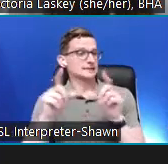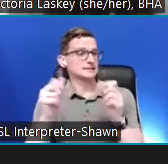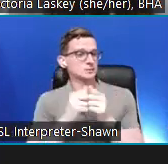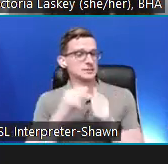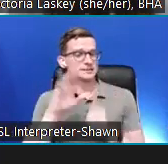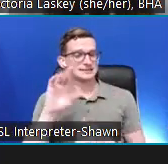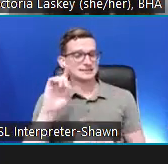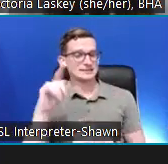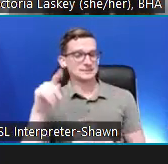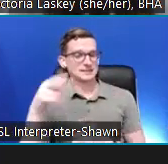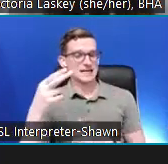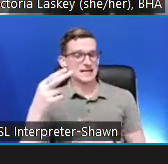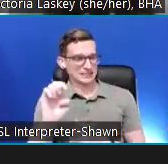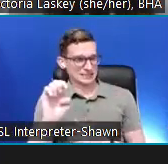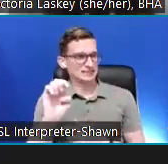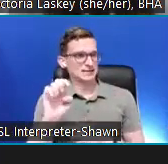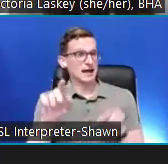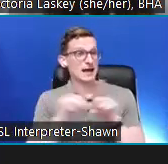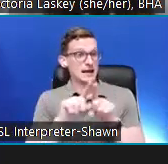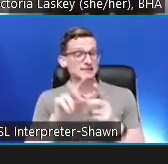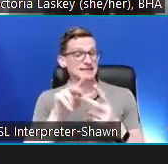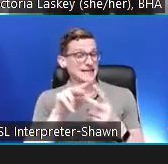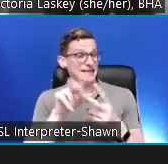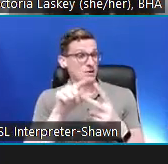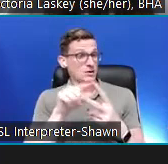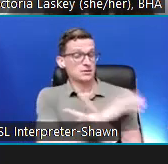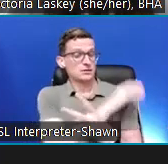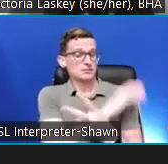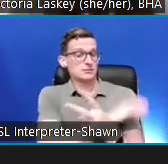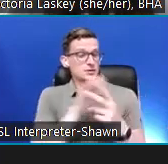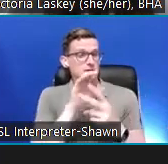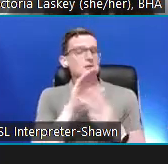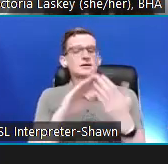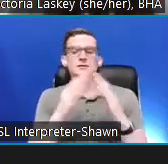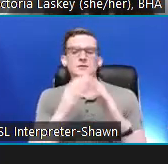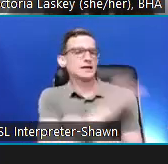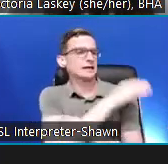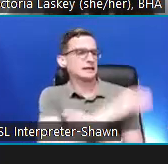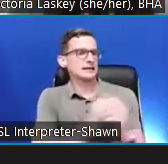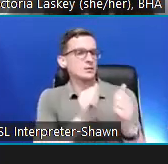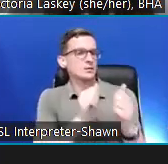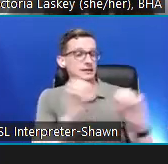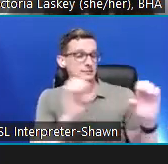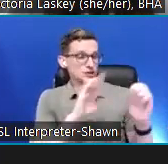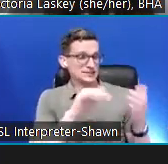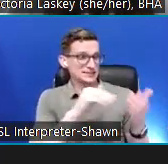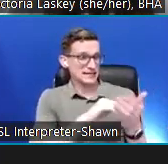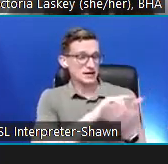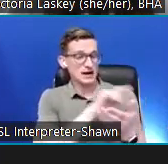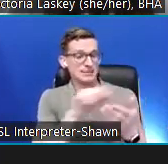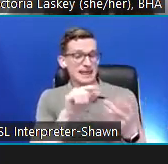a community clinic with emergency center, and then later at CDPHE just a community